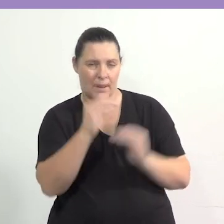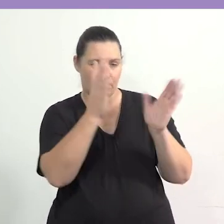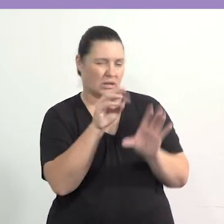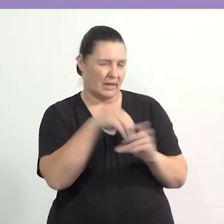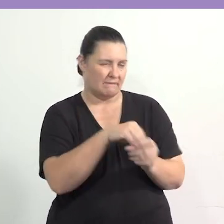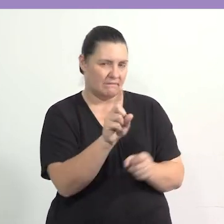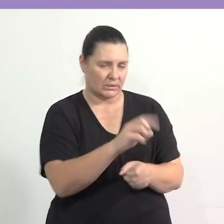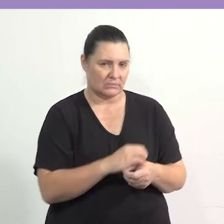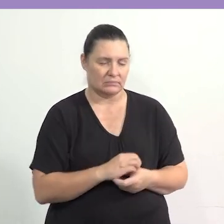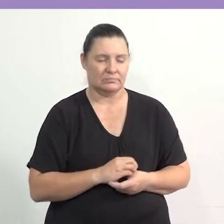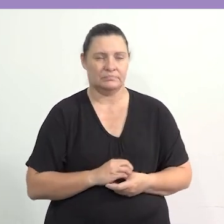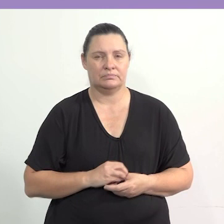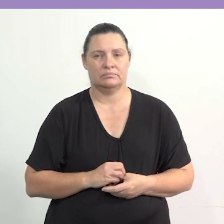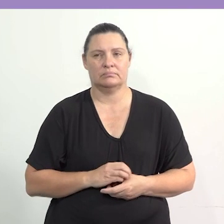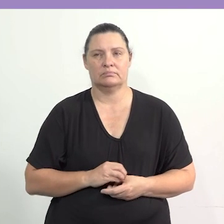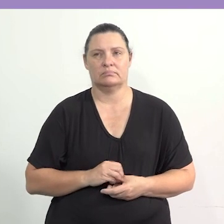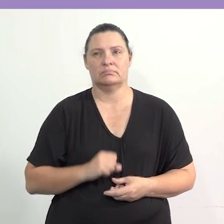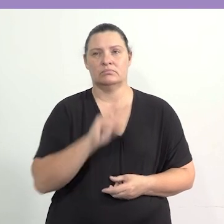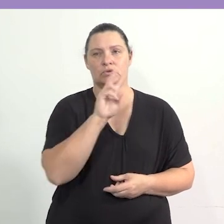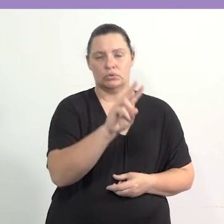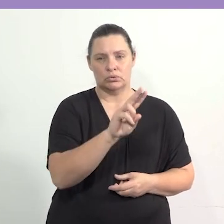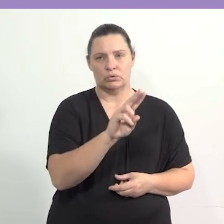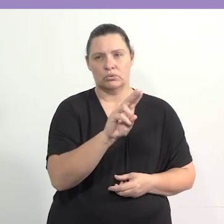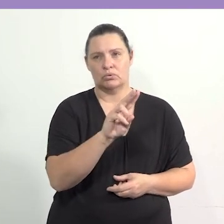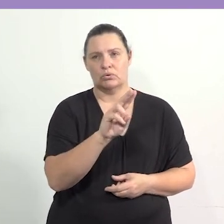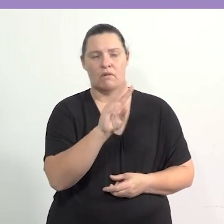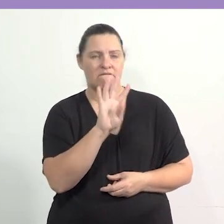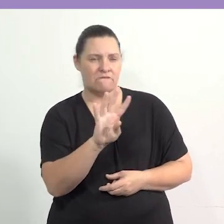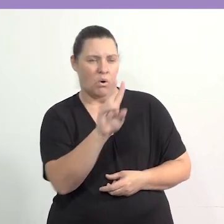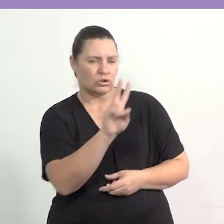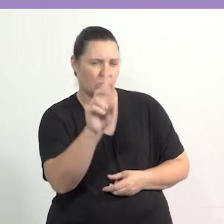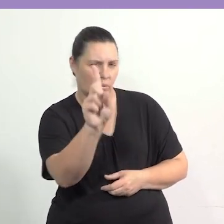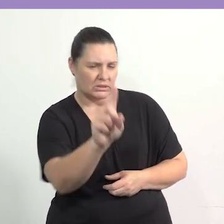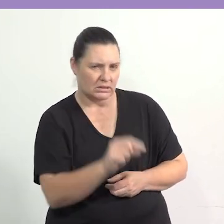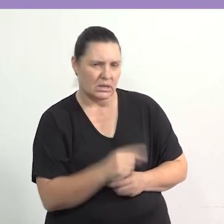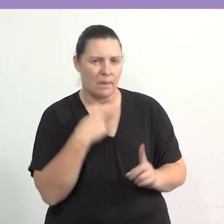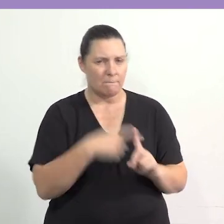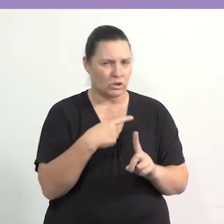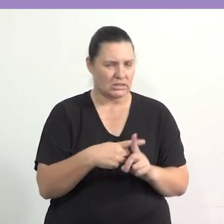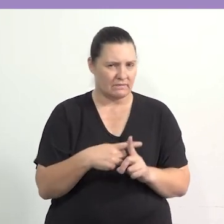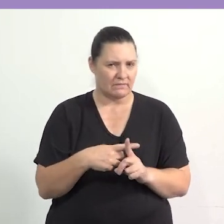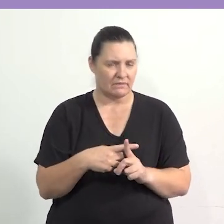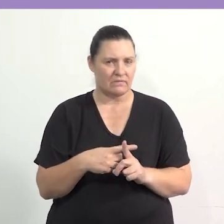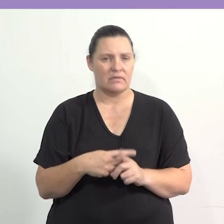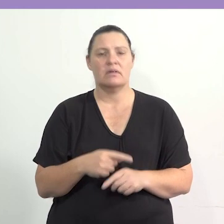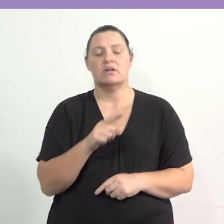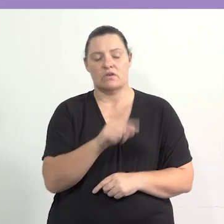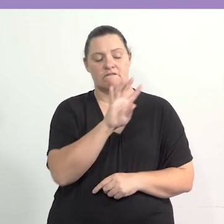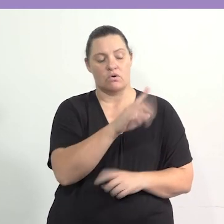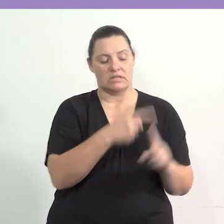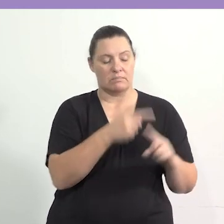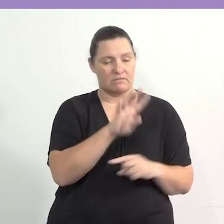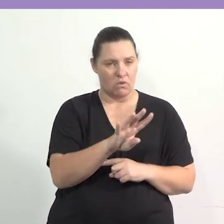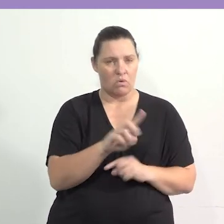the brackets. So 2 multiplied by, what is 4 squared? So this is a positive 4. 4 times 4